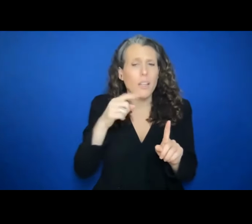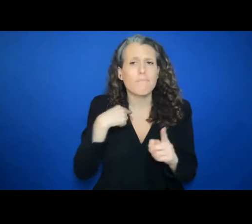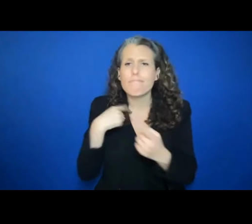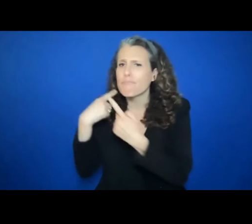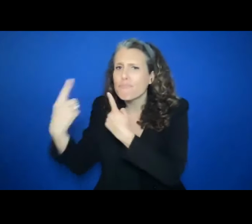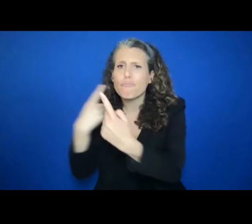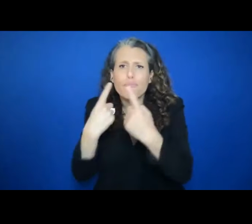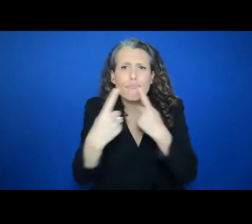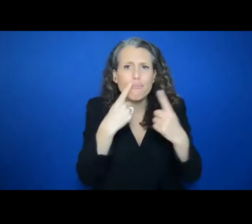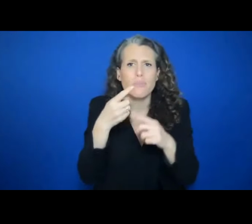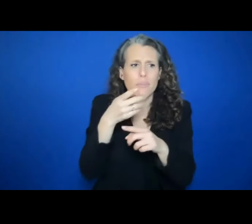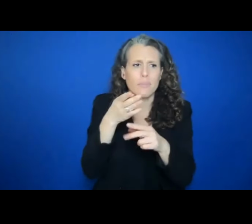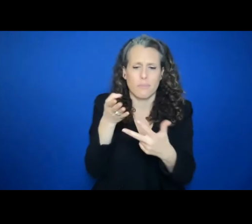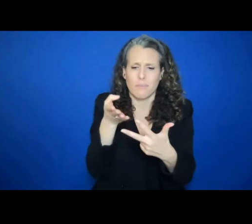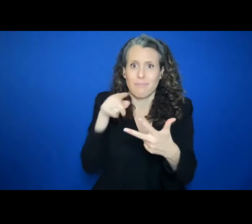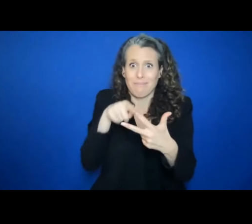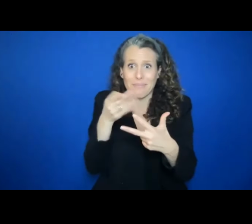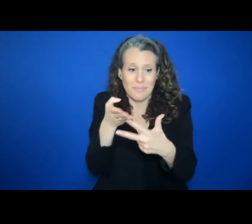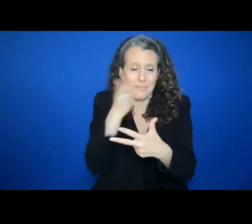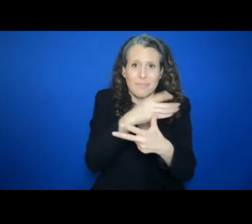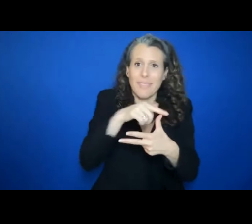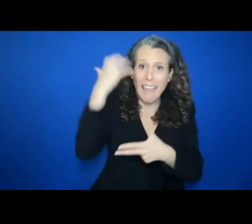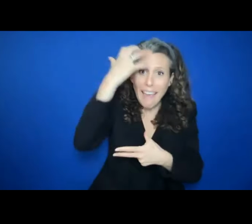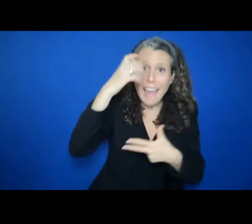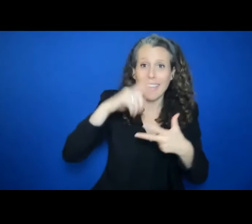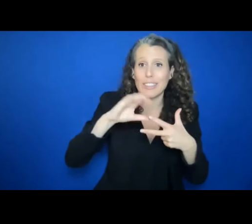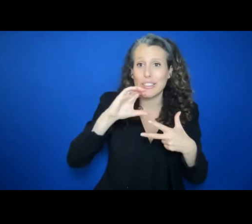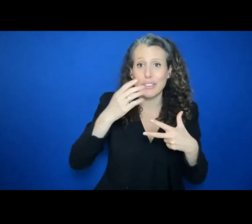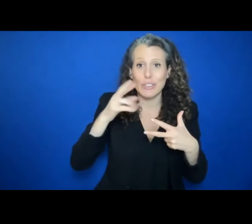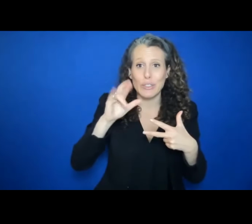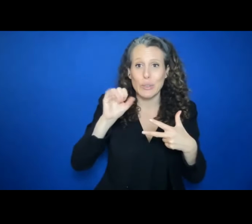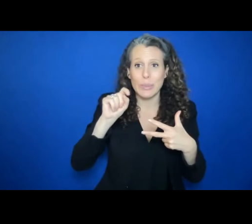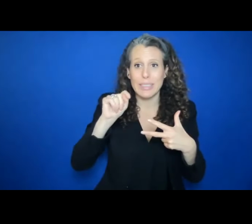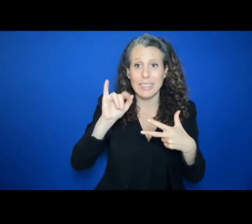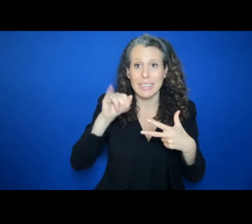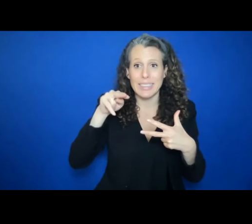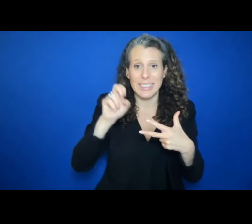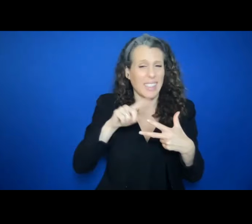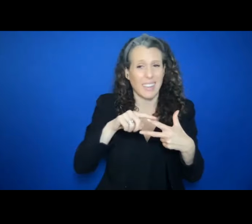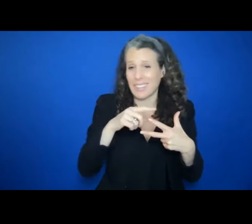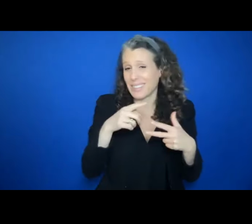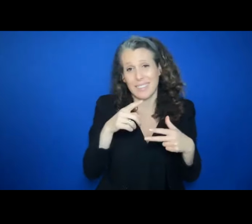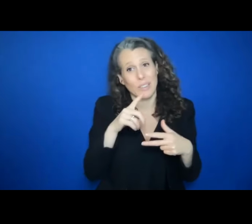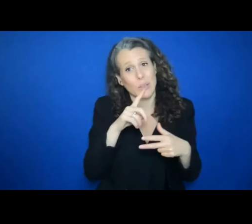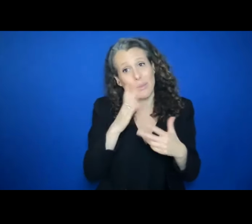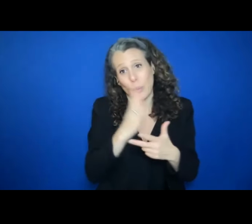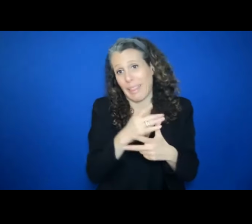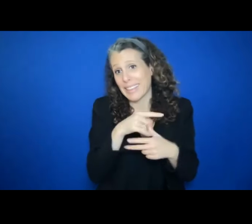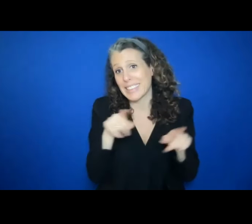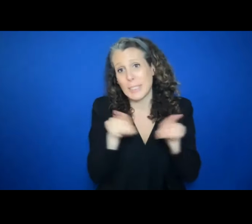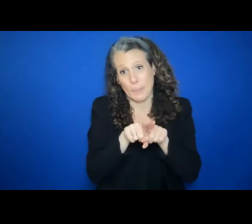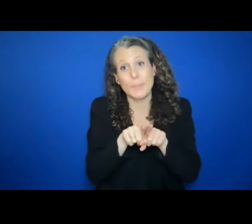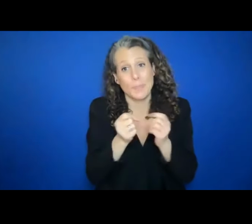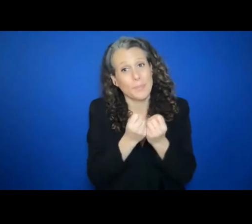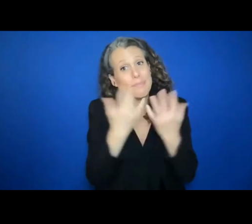from previous speakers, really, Alex and Christine, has really speak to this in lots of ways. In many